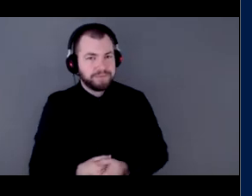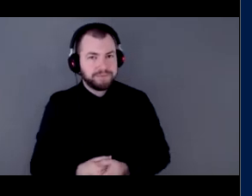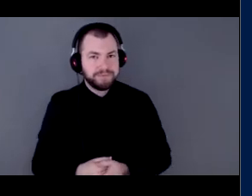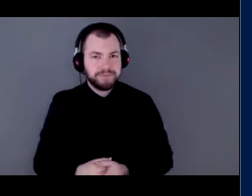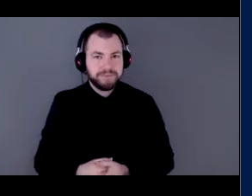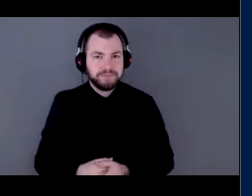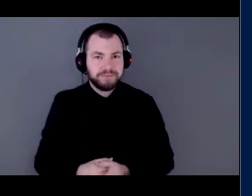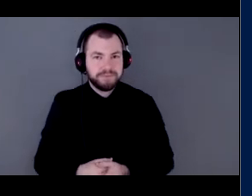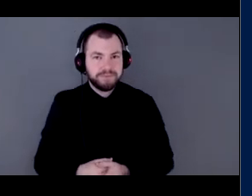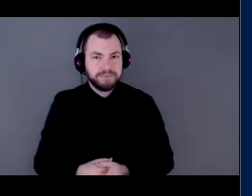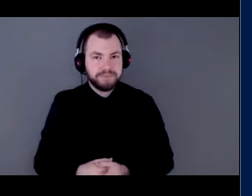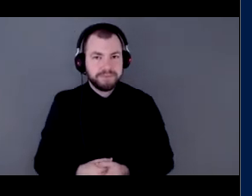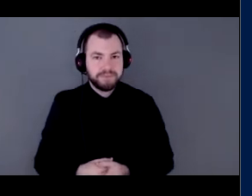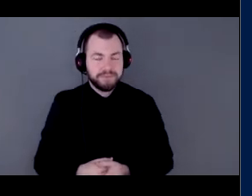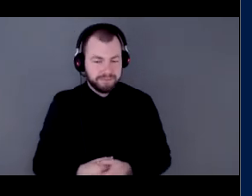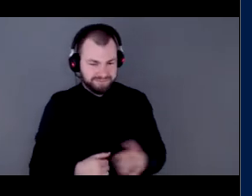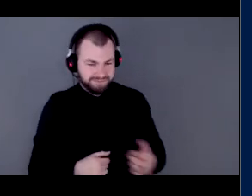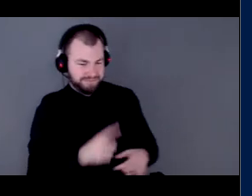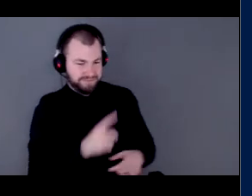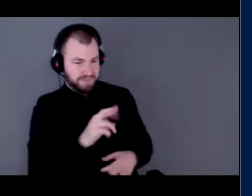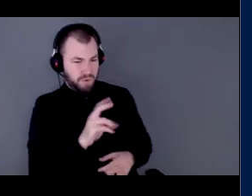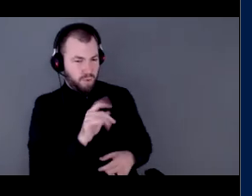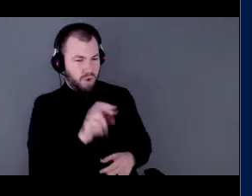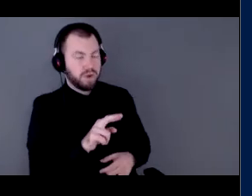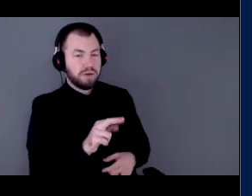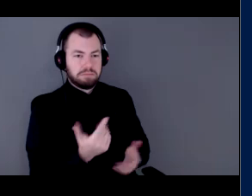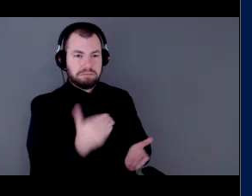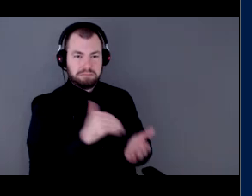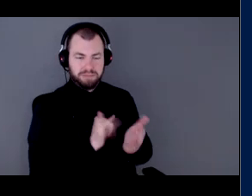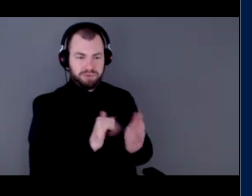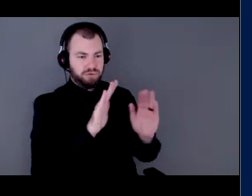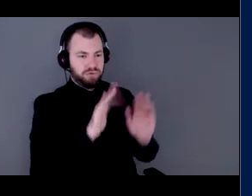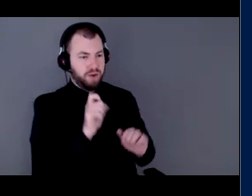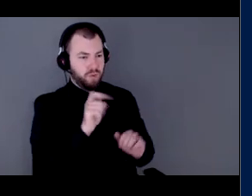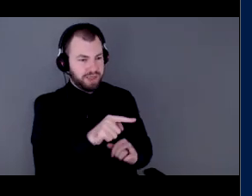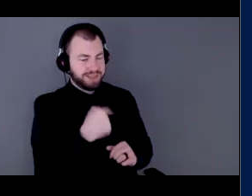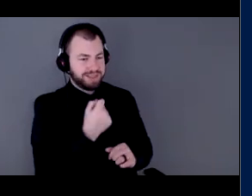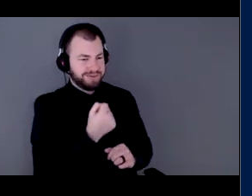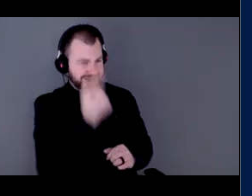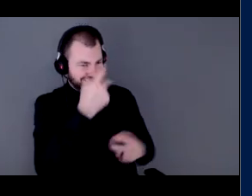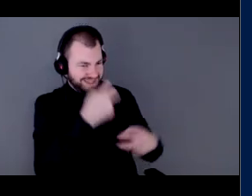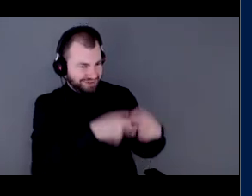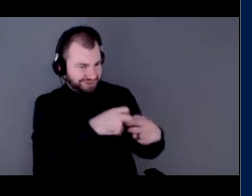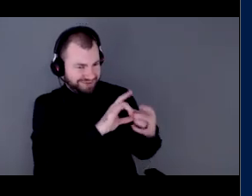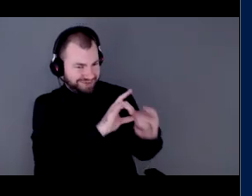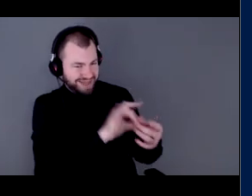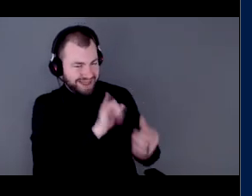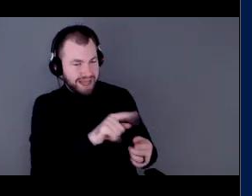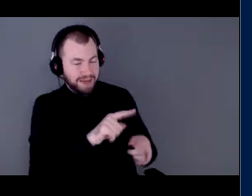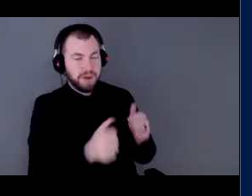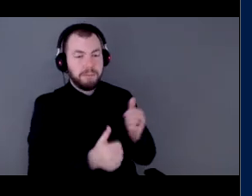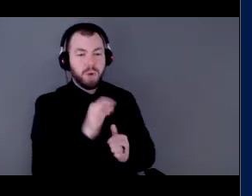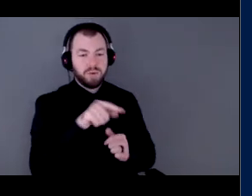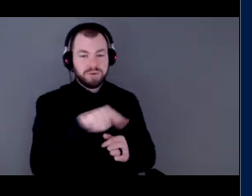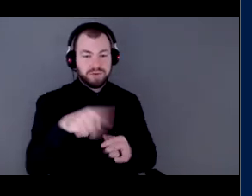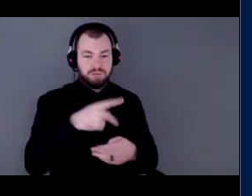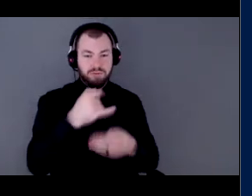Again, a great question, because I understand the issues around biodegradability, compostability, but for most of these projects, we're not at that point yet,